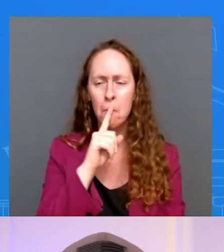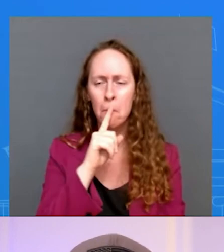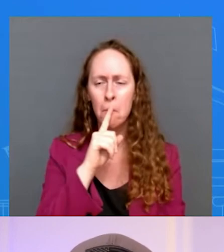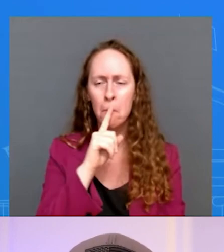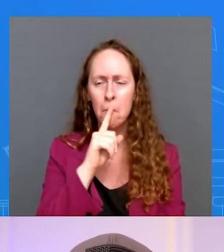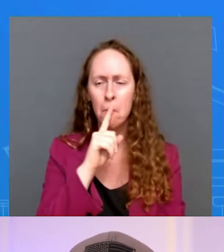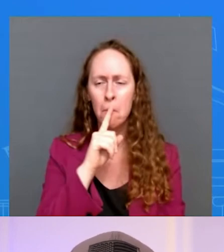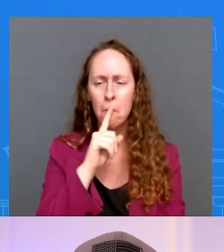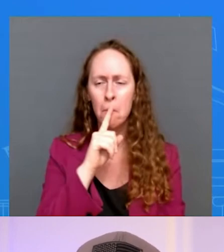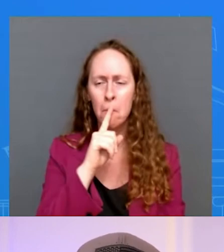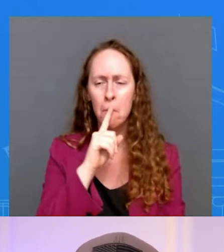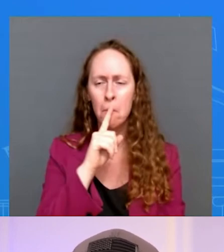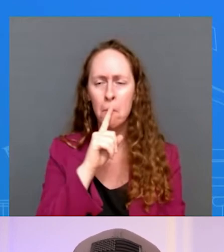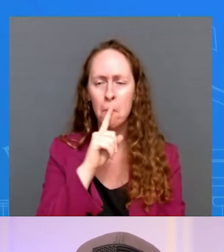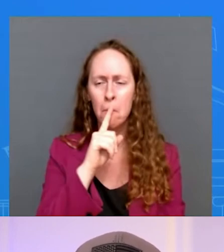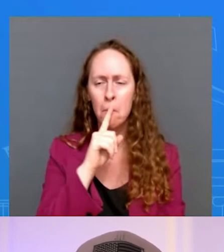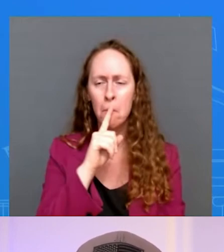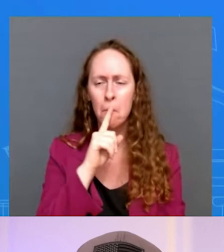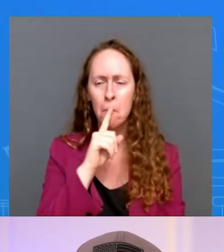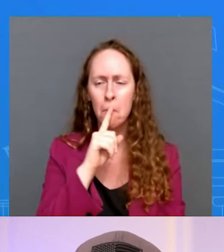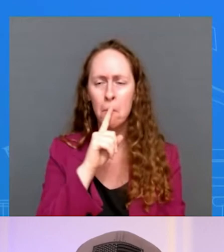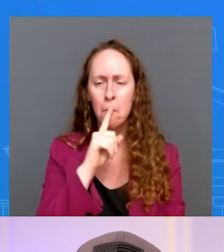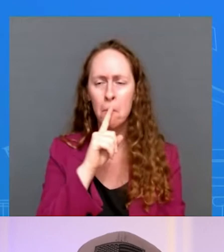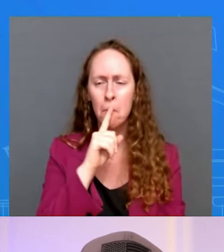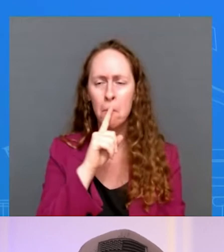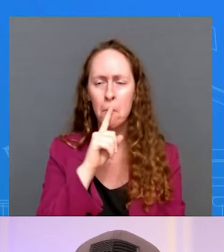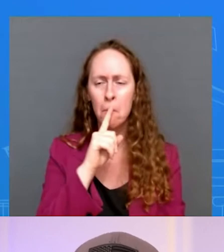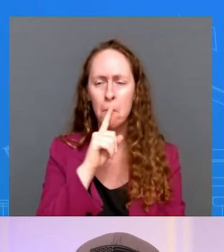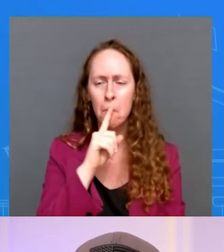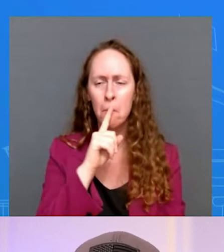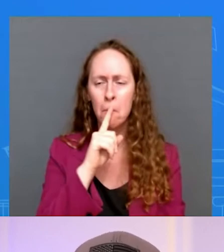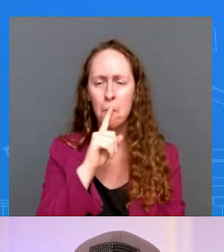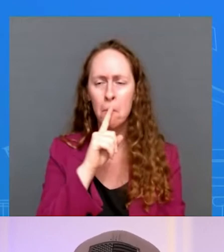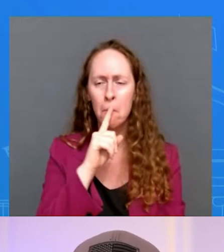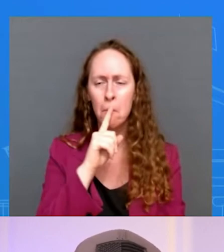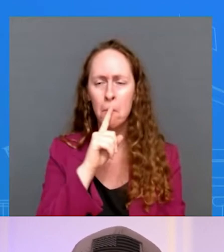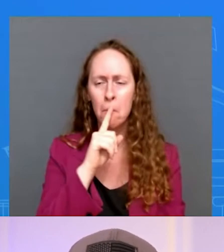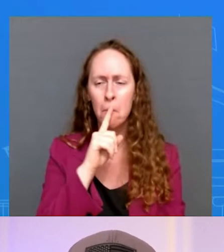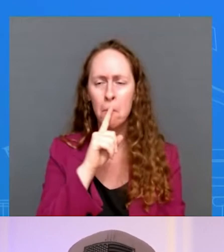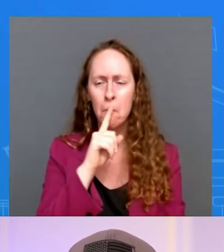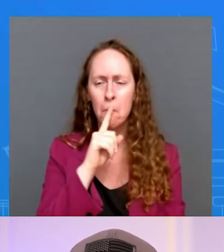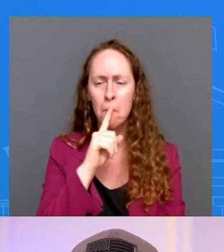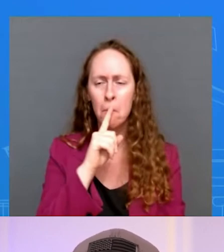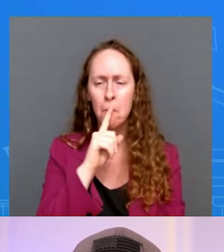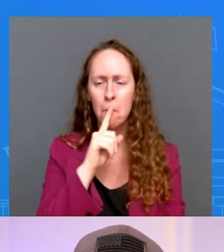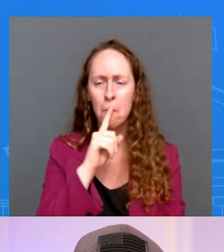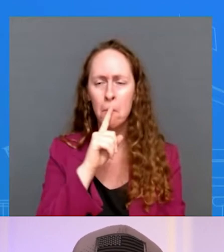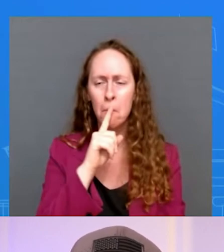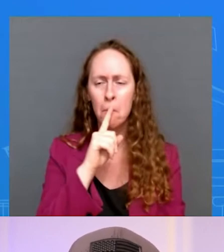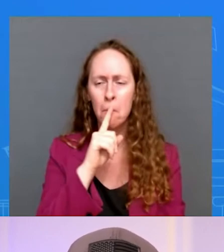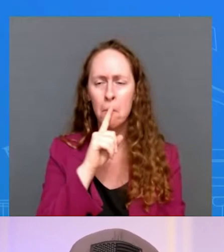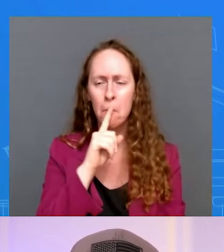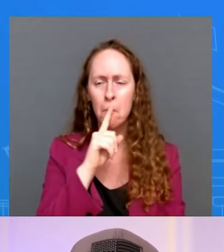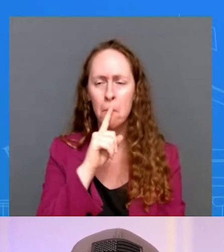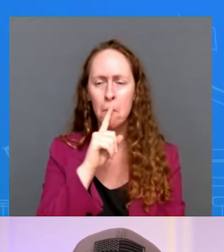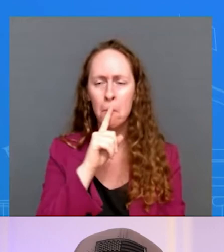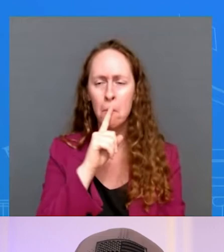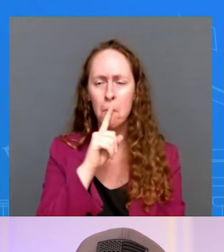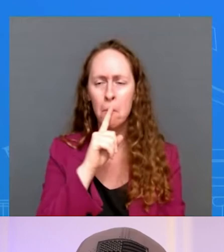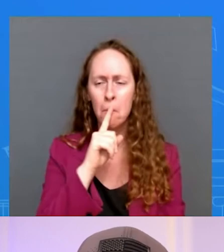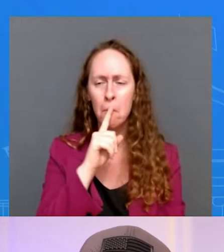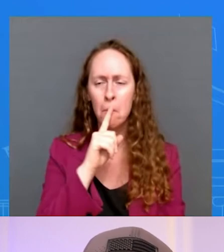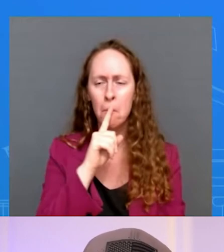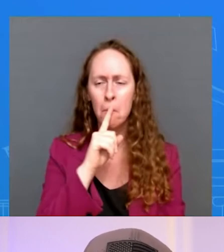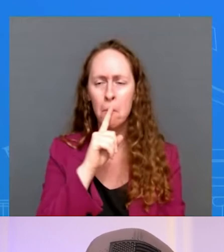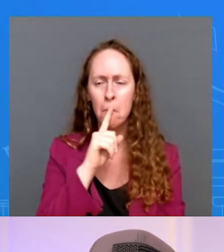stunned the other day regarding this whole debacle with China and Taiwan and Nancy Pelosi going there. Didn't know how to answer it. Now he just comes out with the answer of like, well,